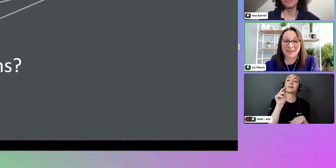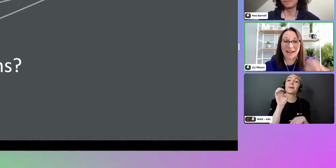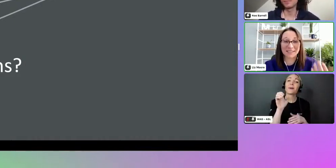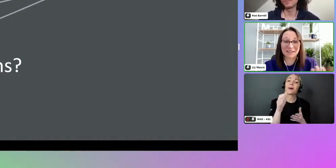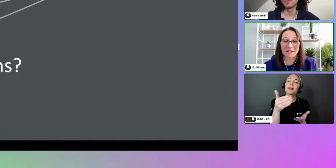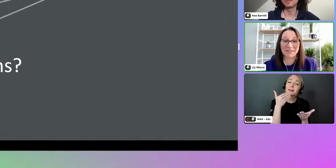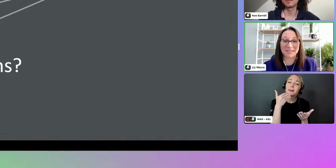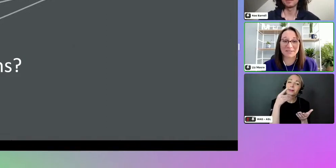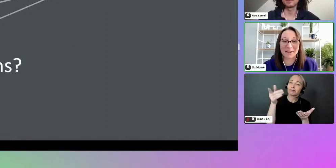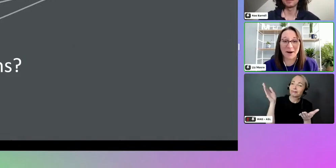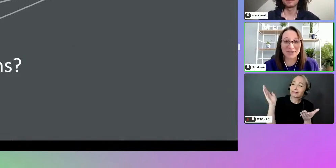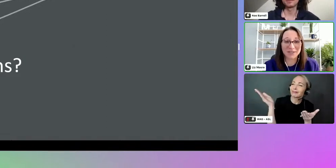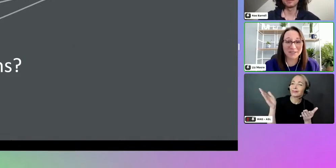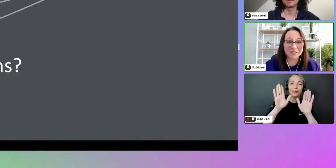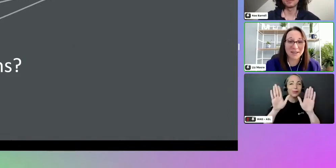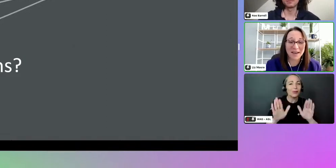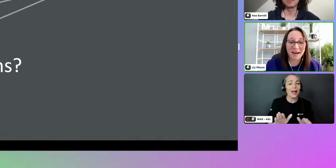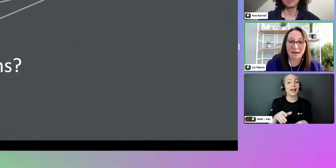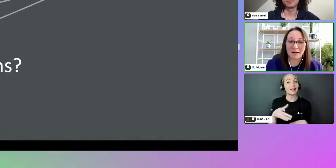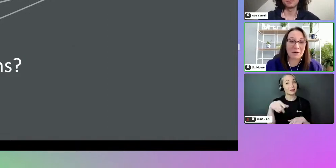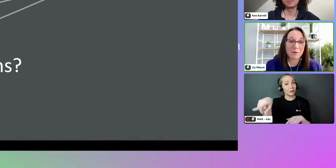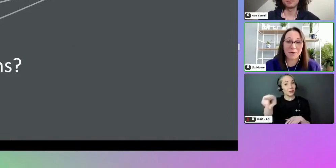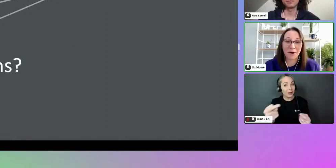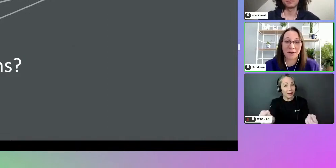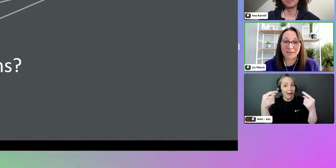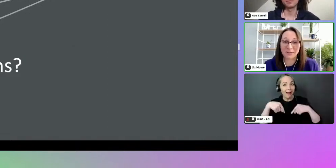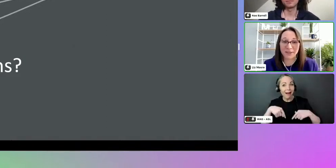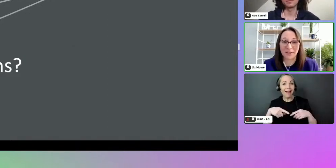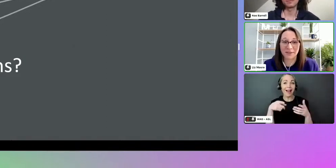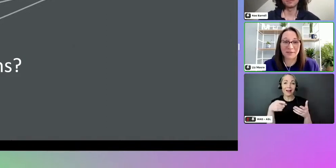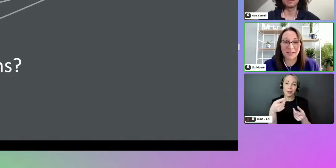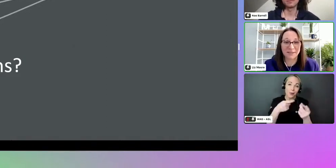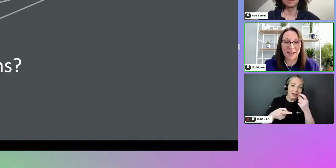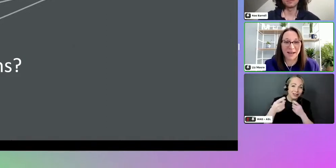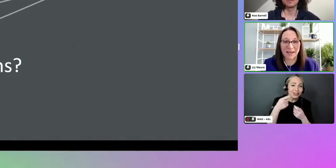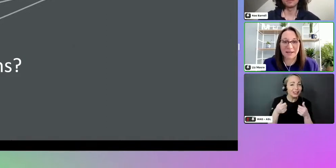and asking all of these great questions. I hope you all enjoy